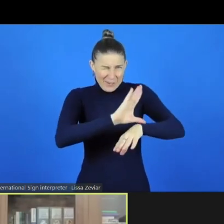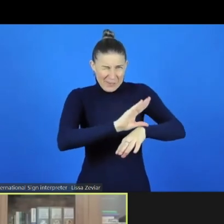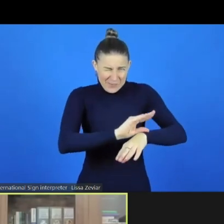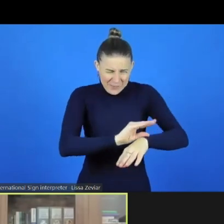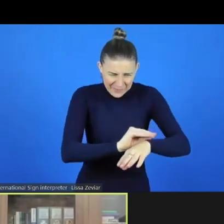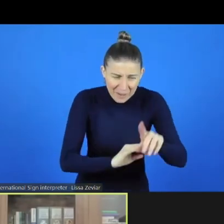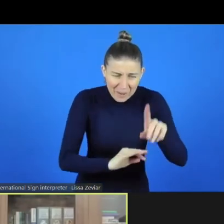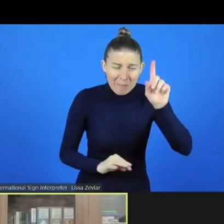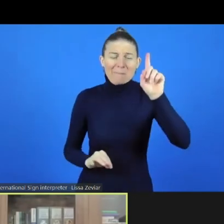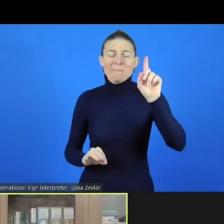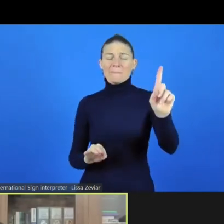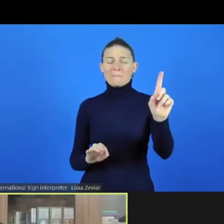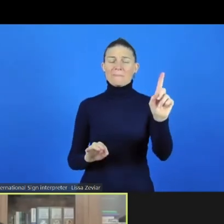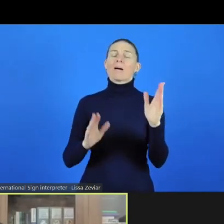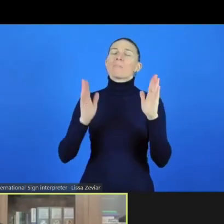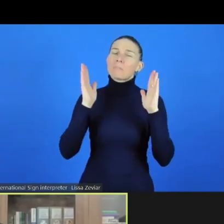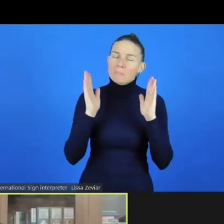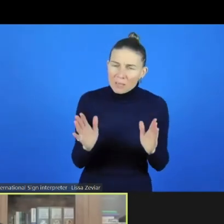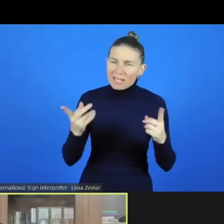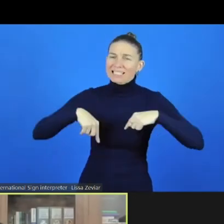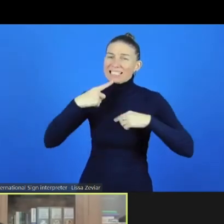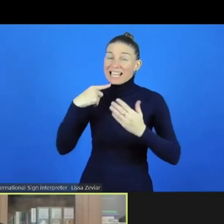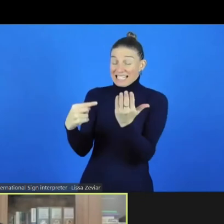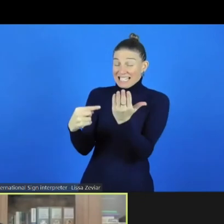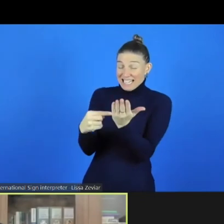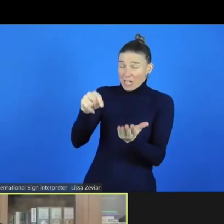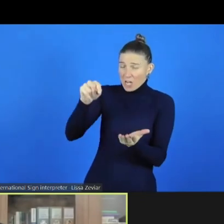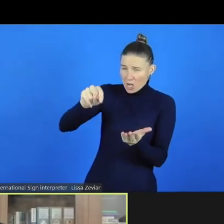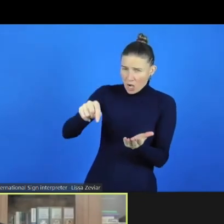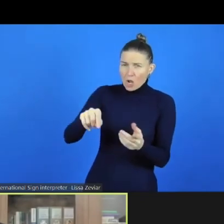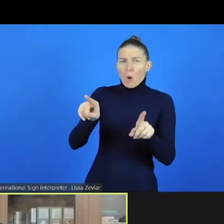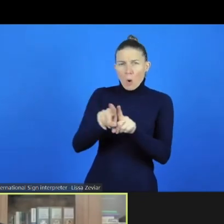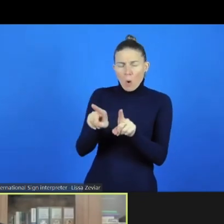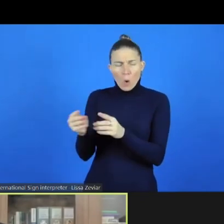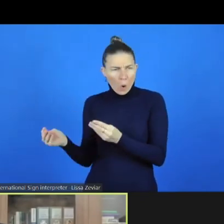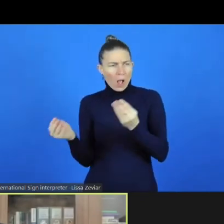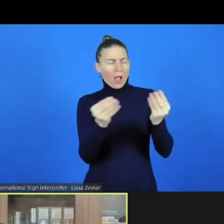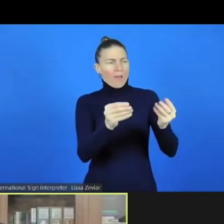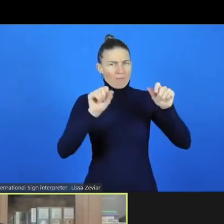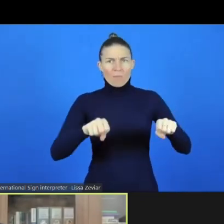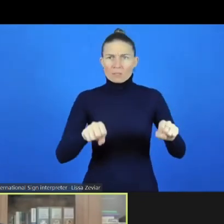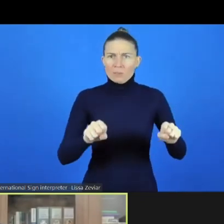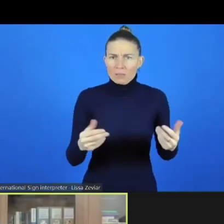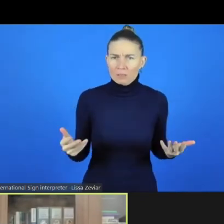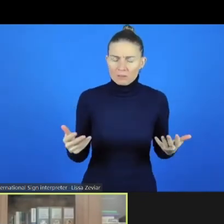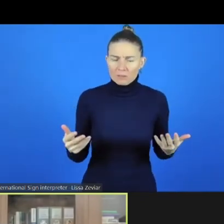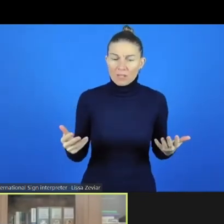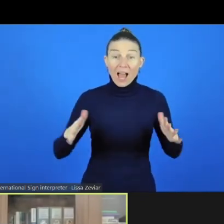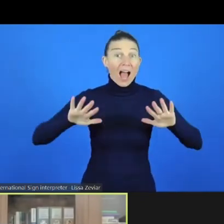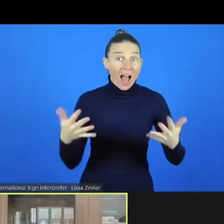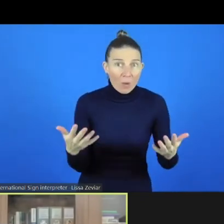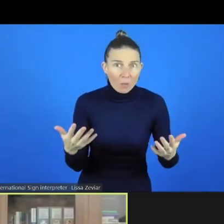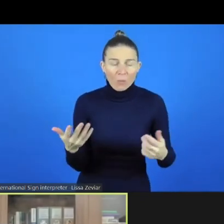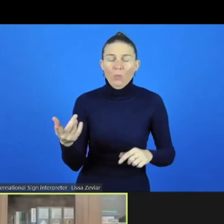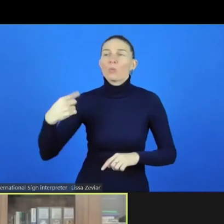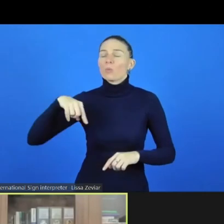to ensure that technology can become a differentiator and an enabler for our employees. We are doing a lot of innovative products which will